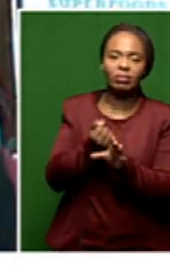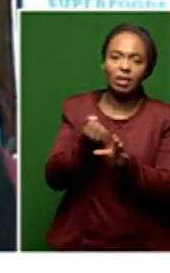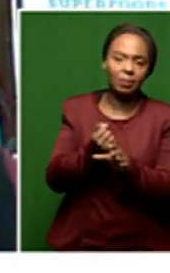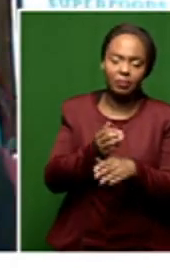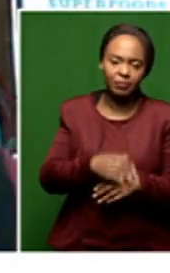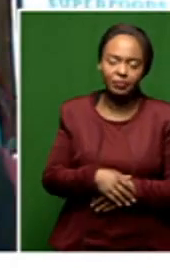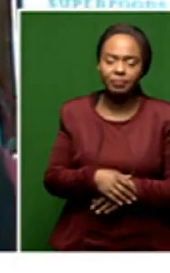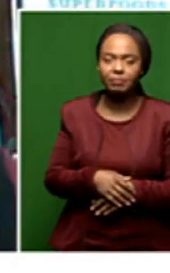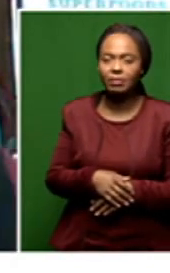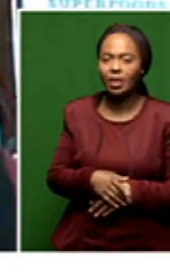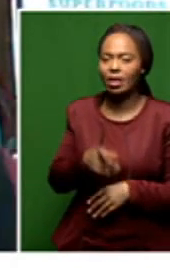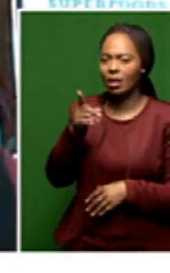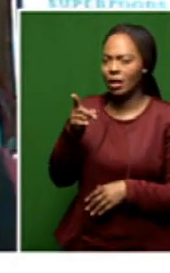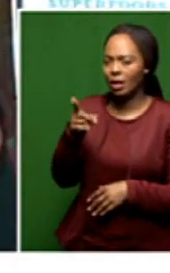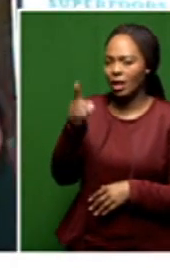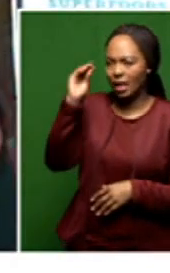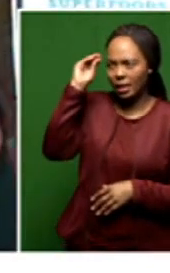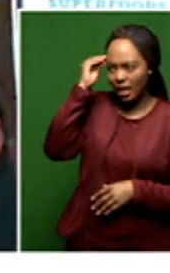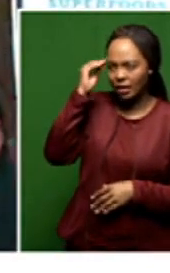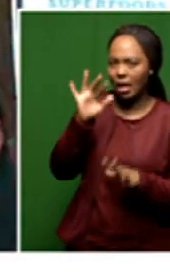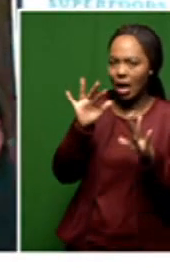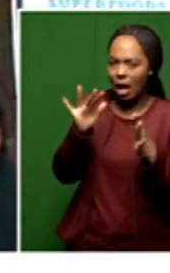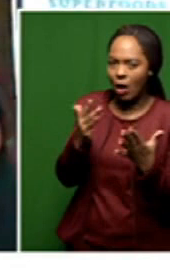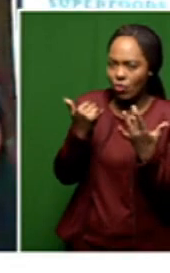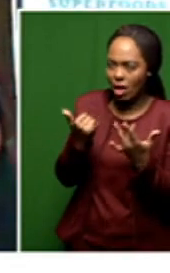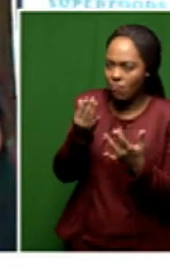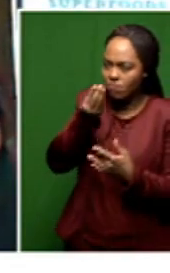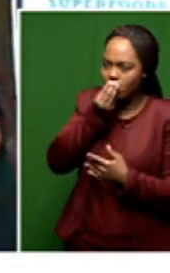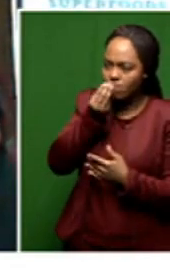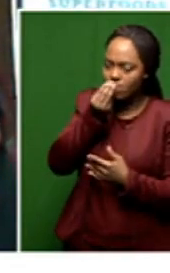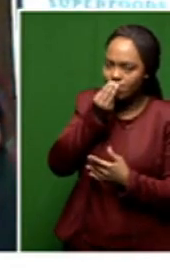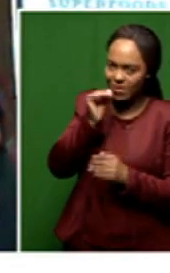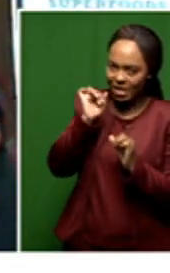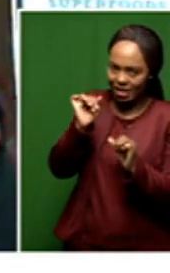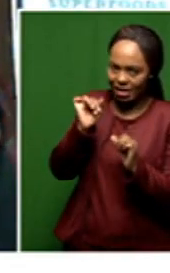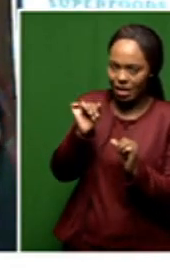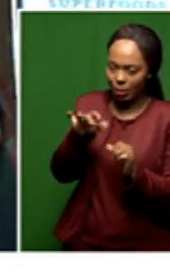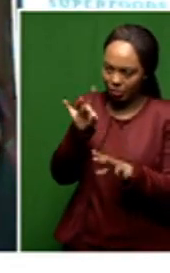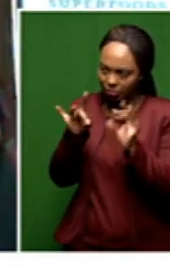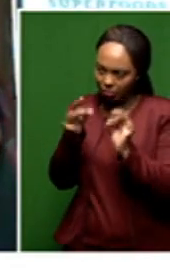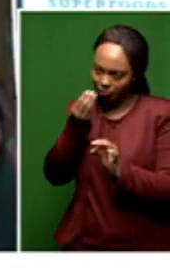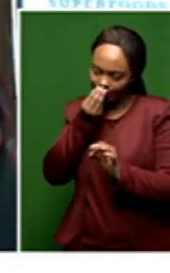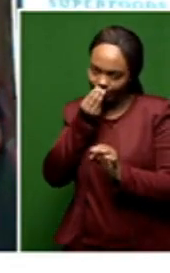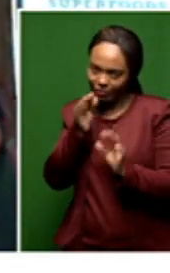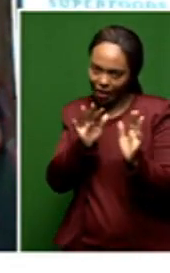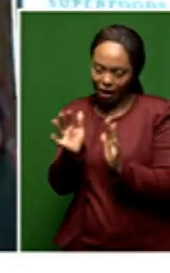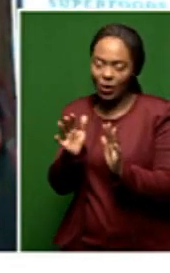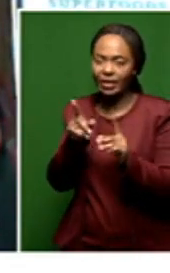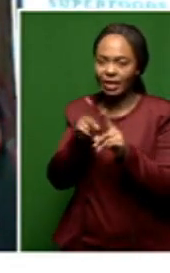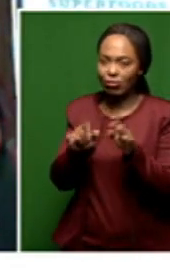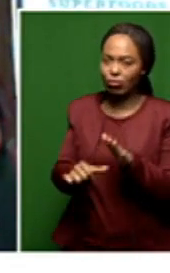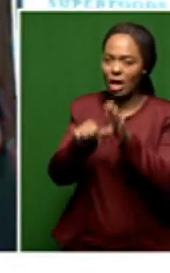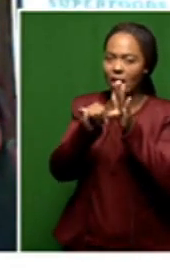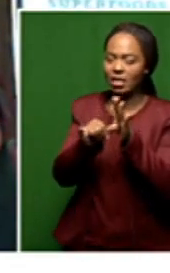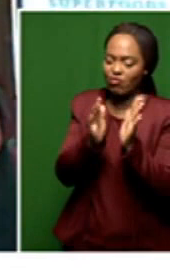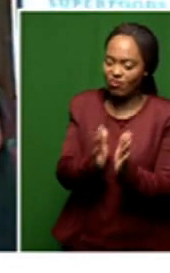about how we eat the food. Just how important is it, just how important is food preparation in ensuring